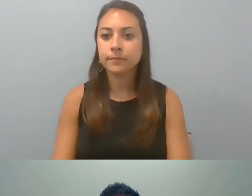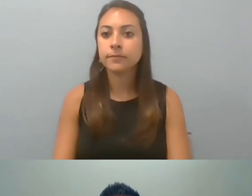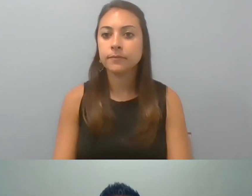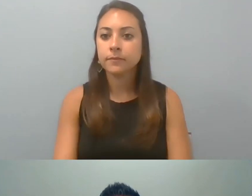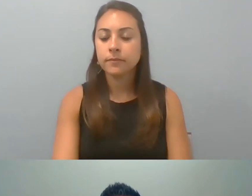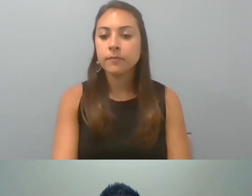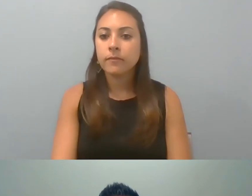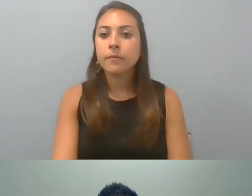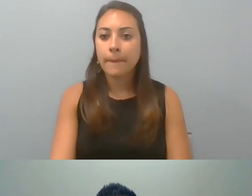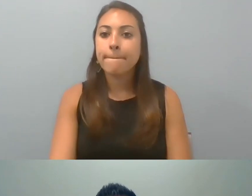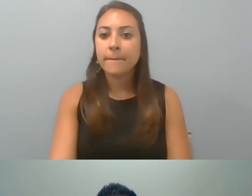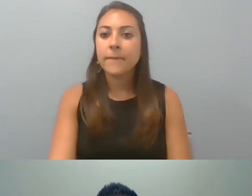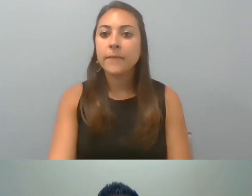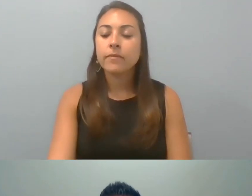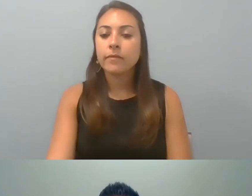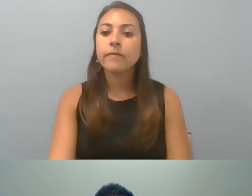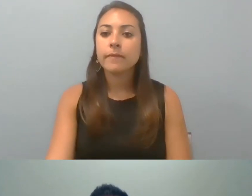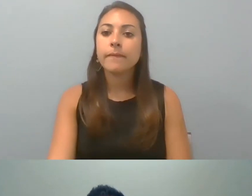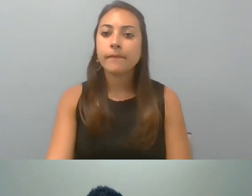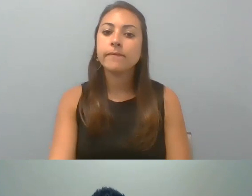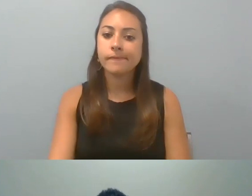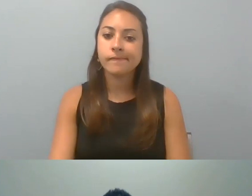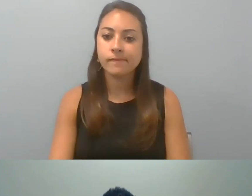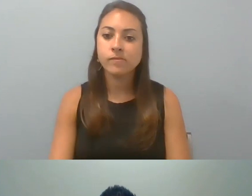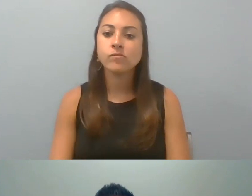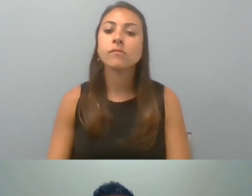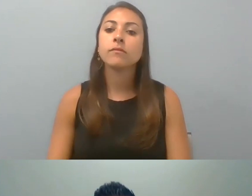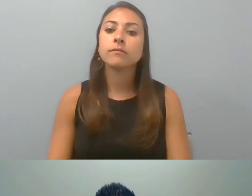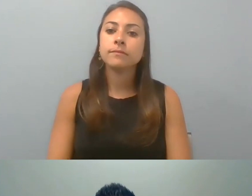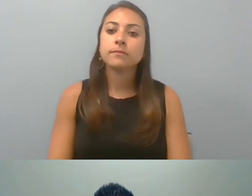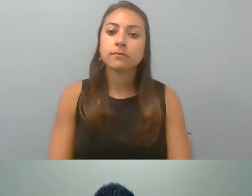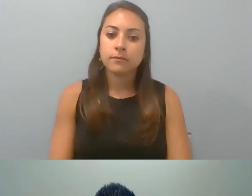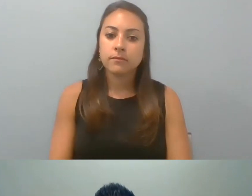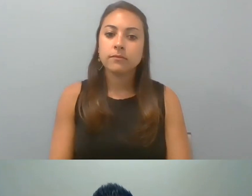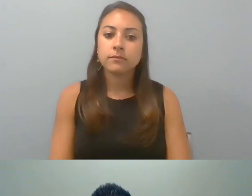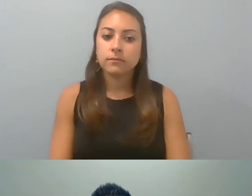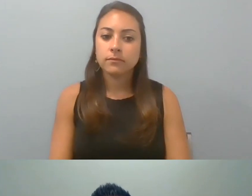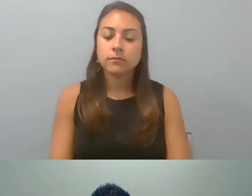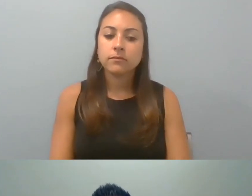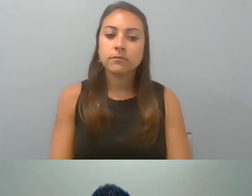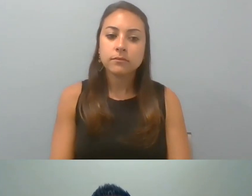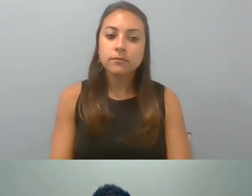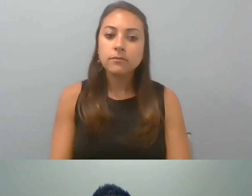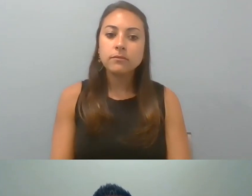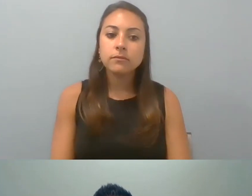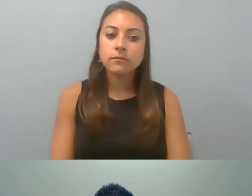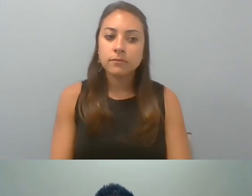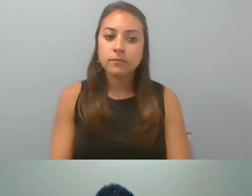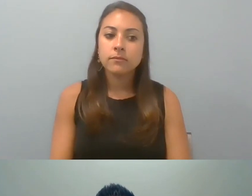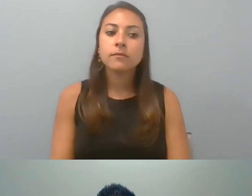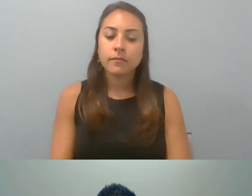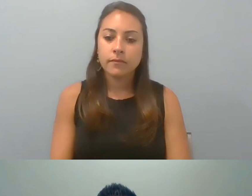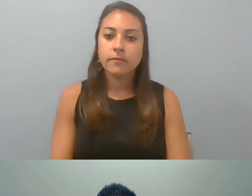do have that for everything that we offer in our dining halls. I think students probably more frequently are using it to see